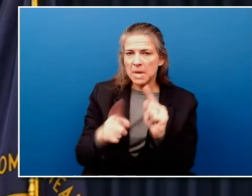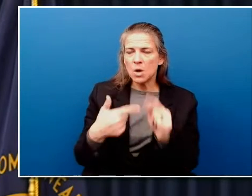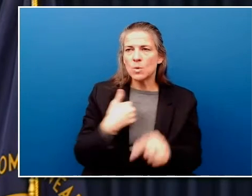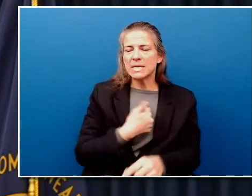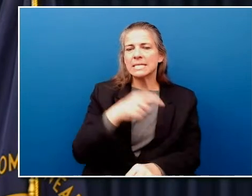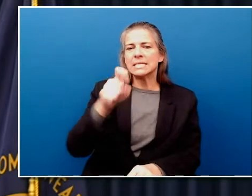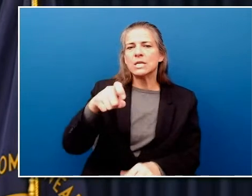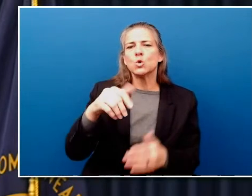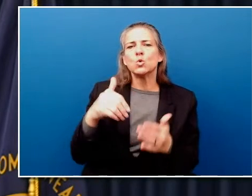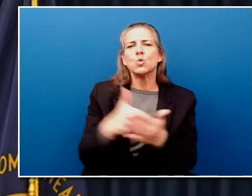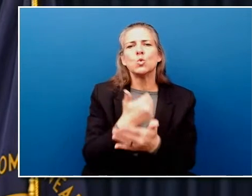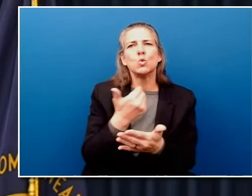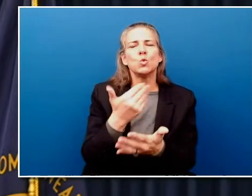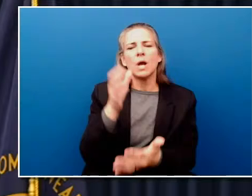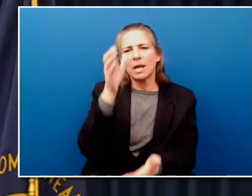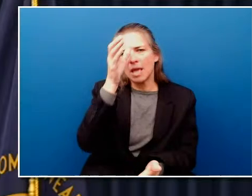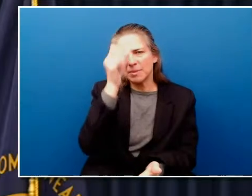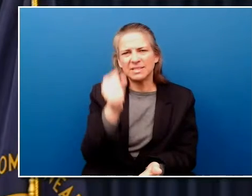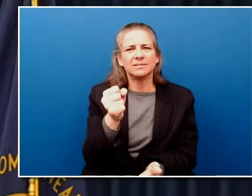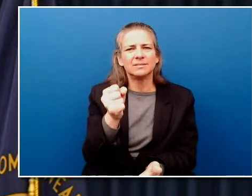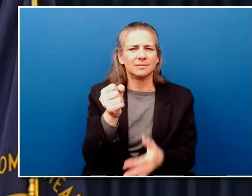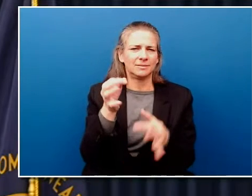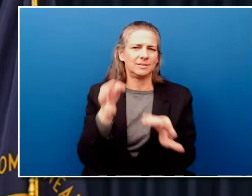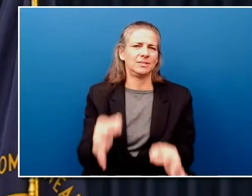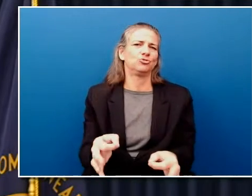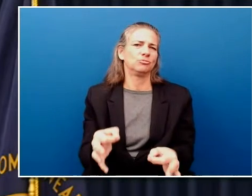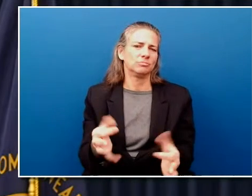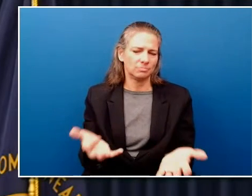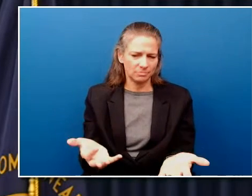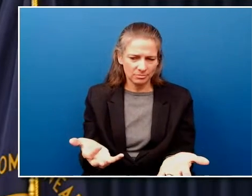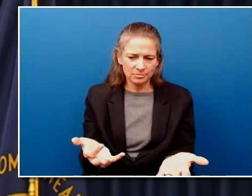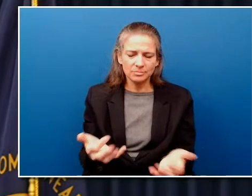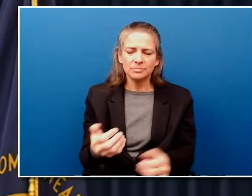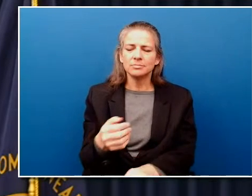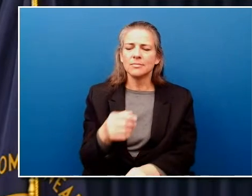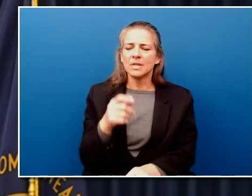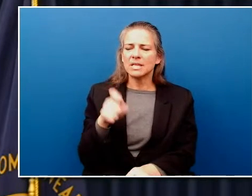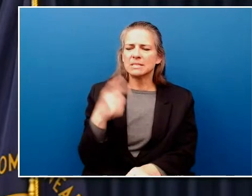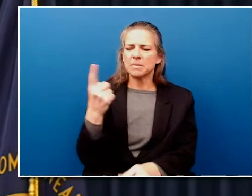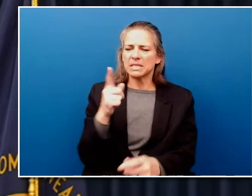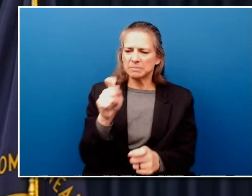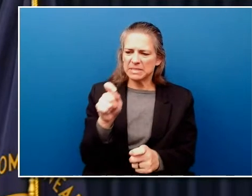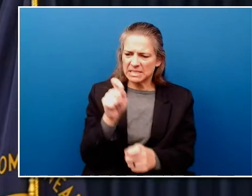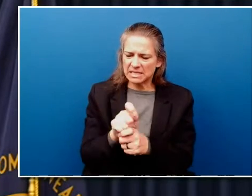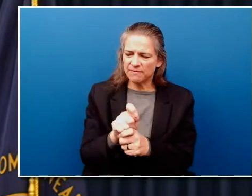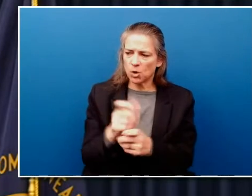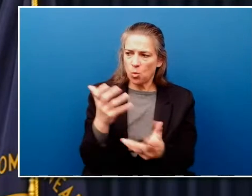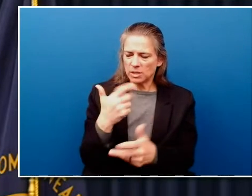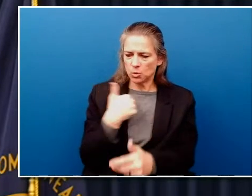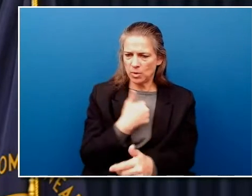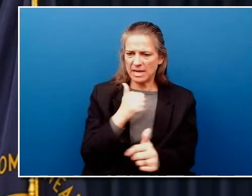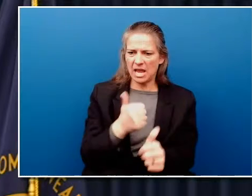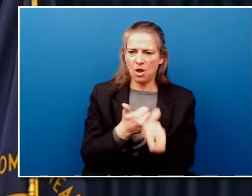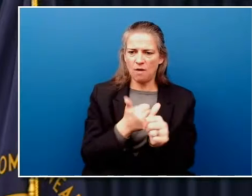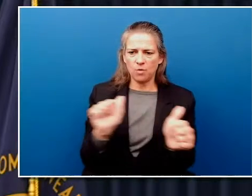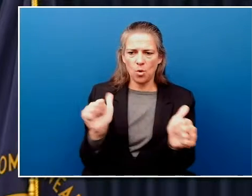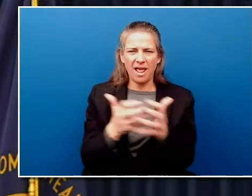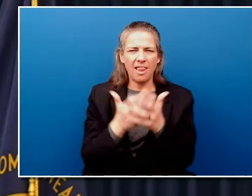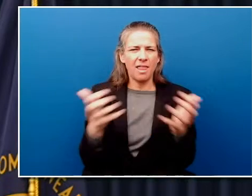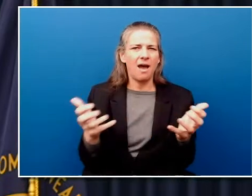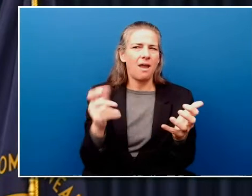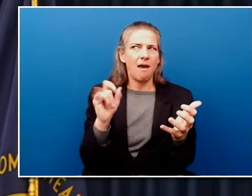common sense decision that's specific enough to where we can avoid a lot of these very